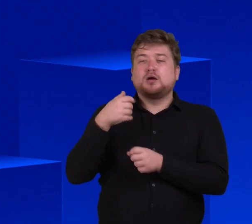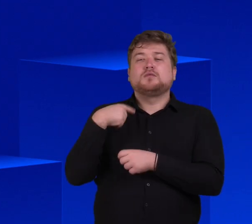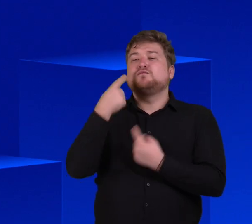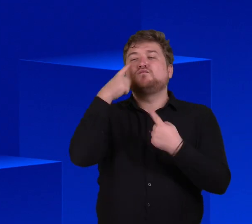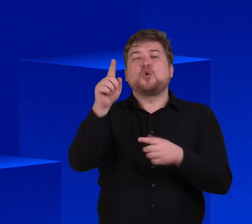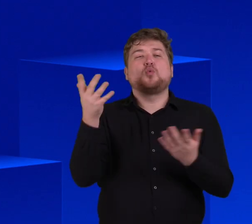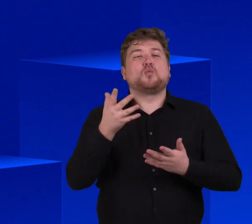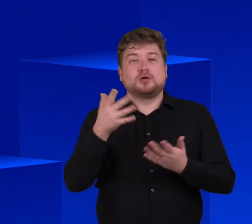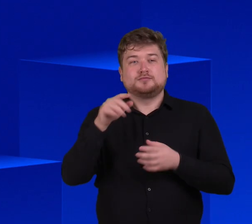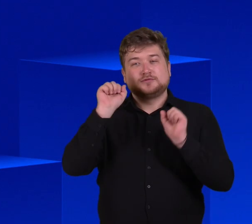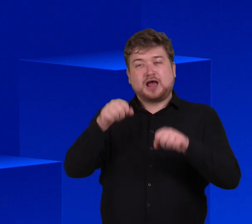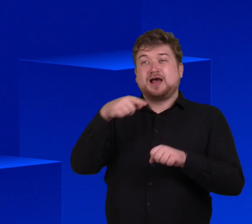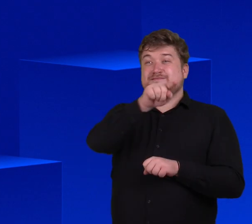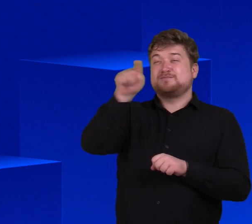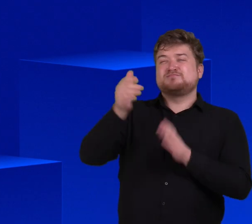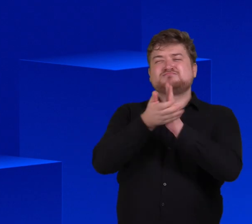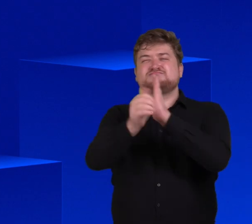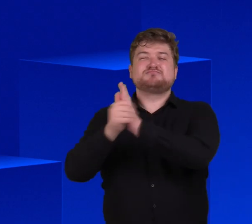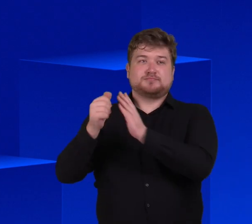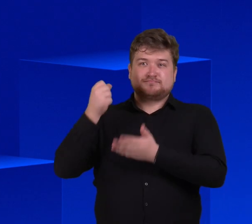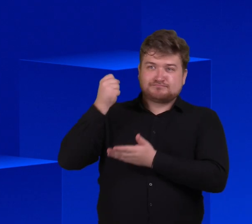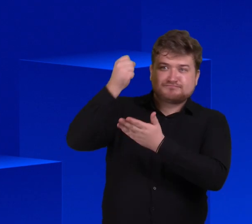because someone needs to provide the services.